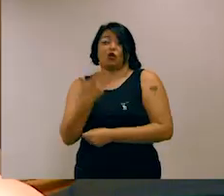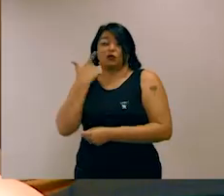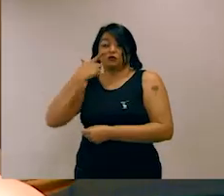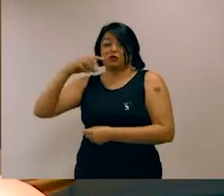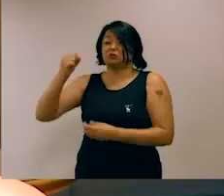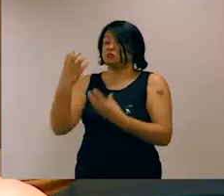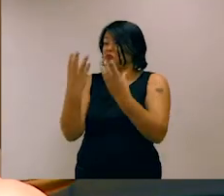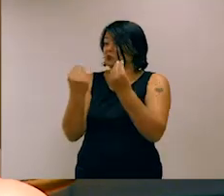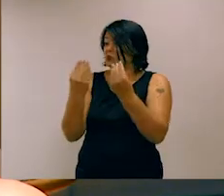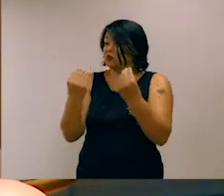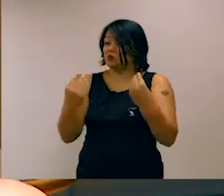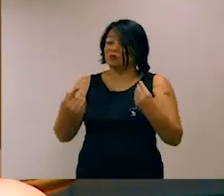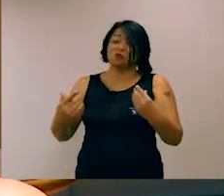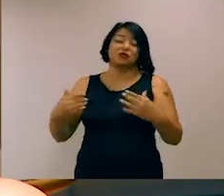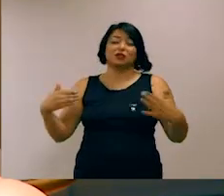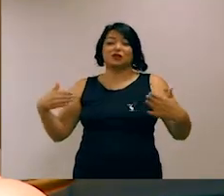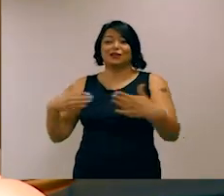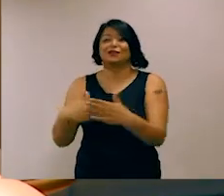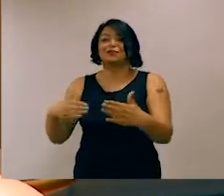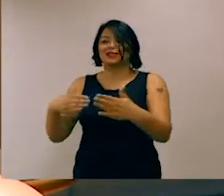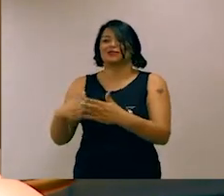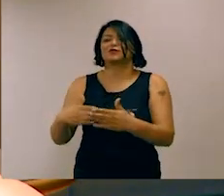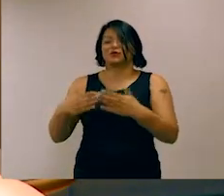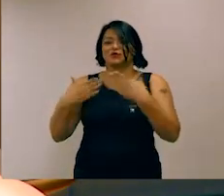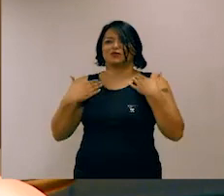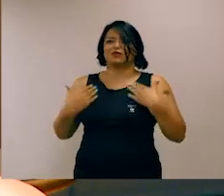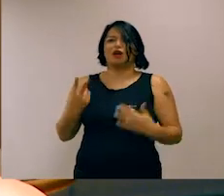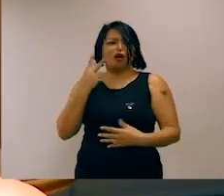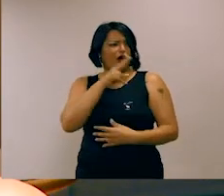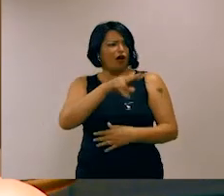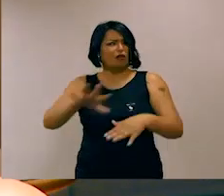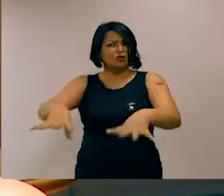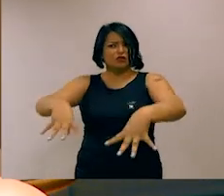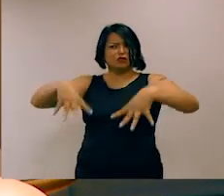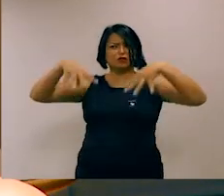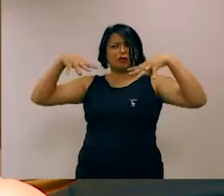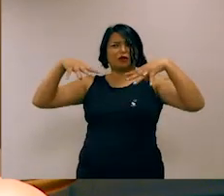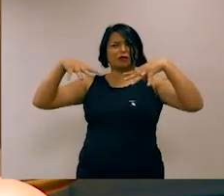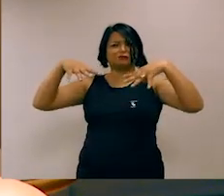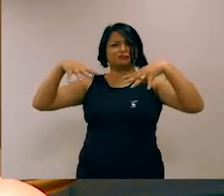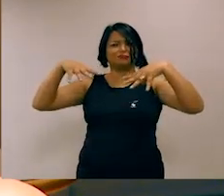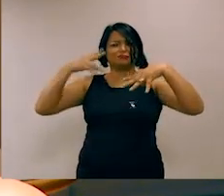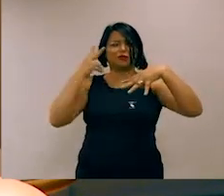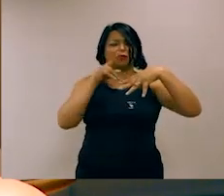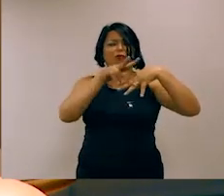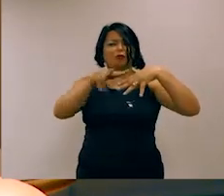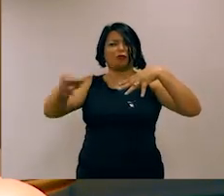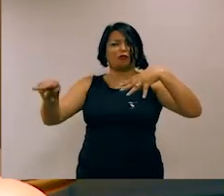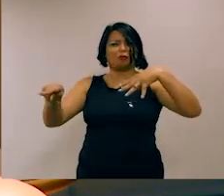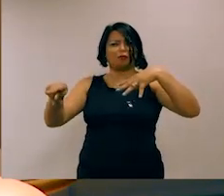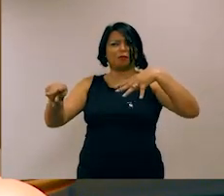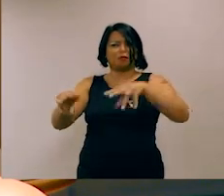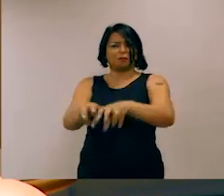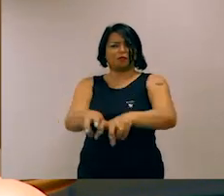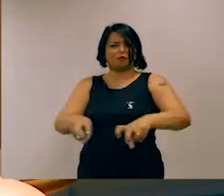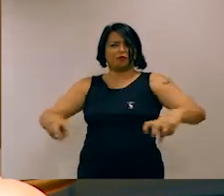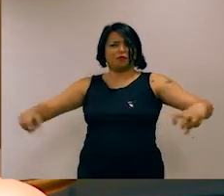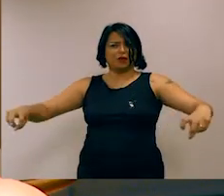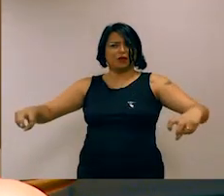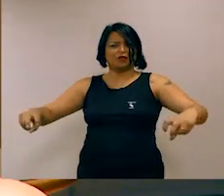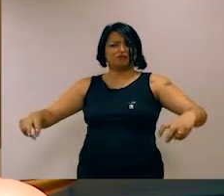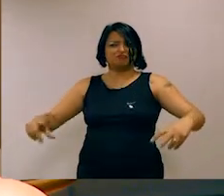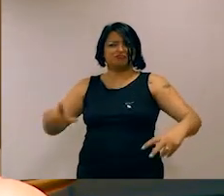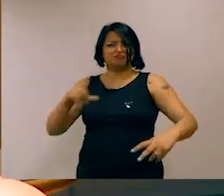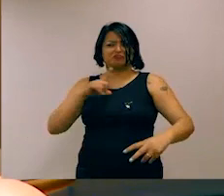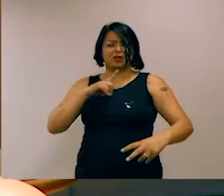this auditorium, the lights, the chairs, the table. And I really think that in these years, what we're